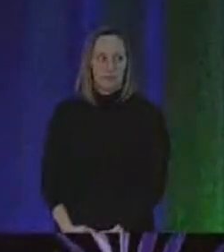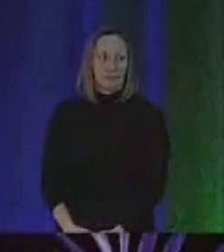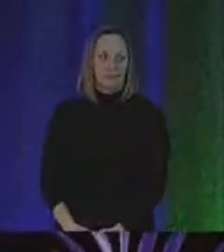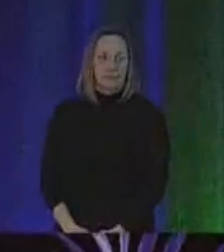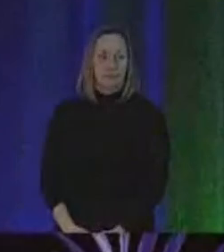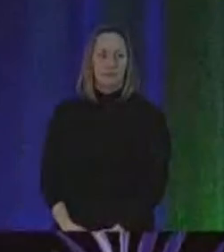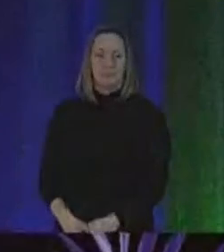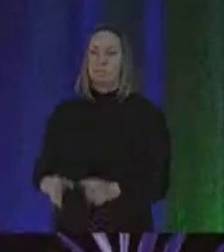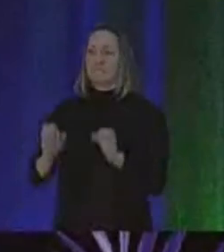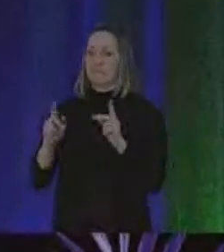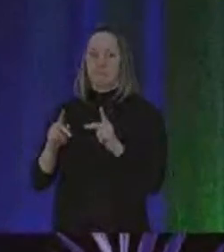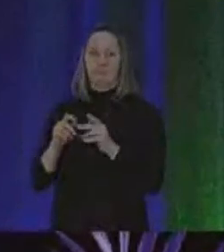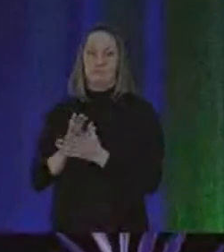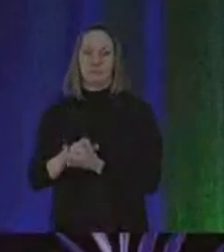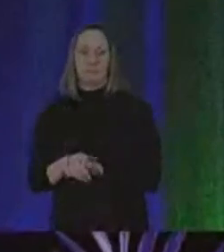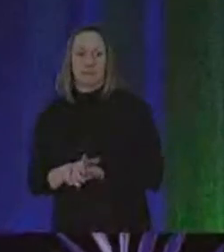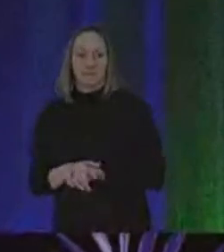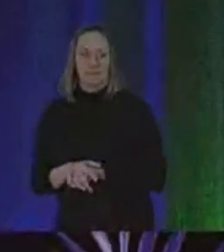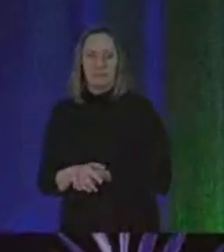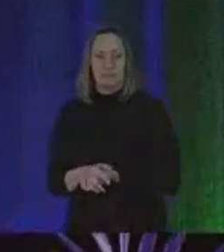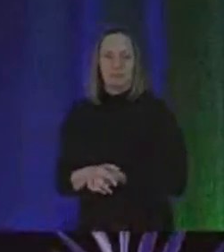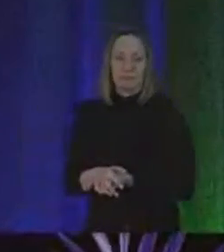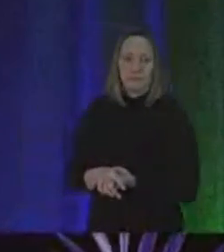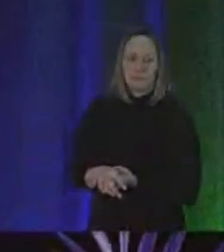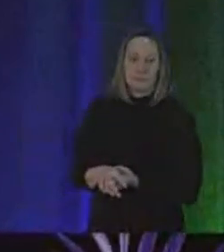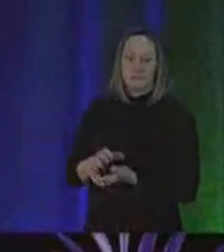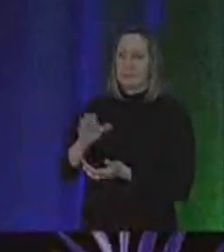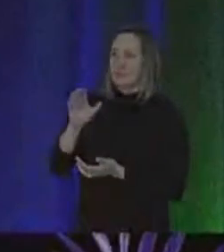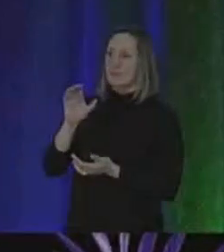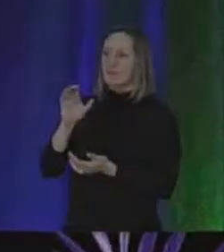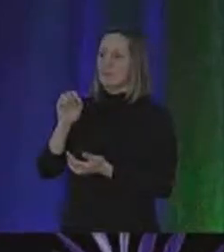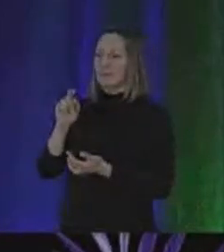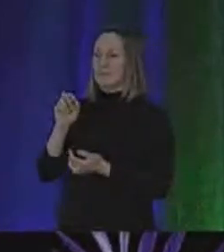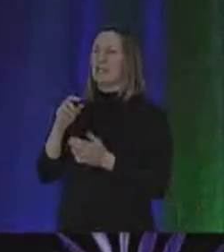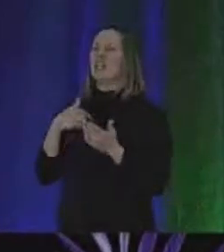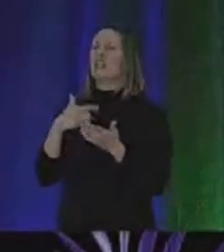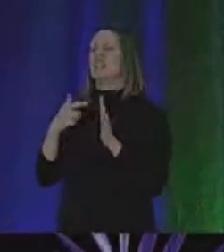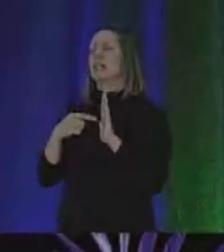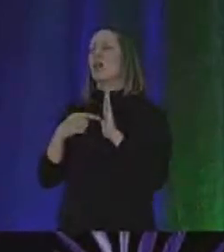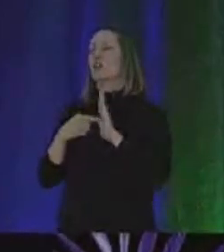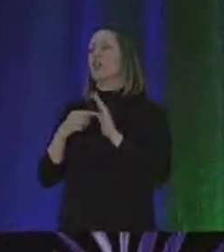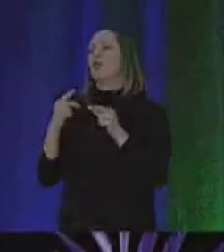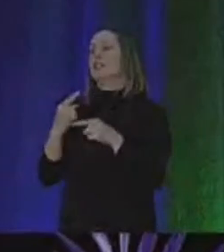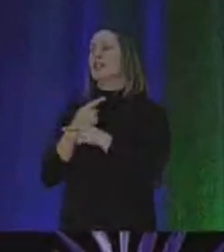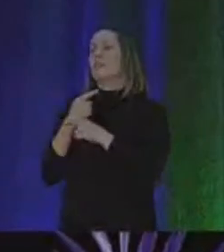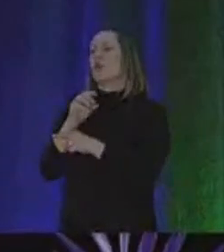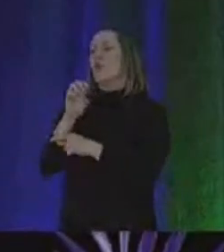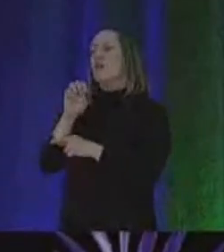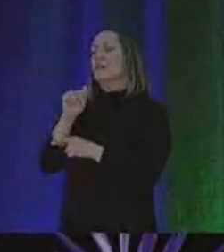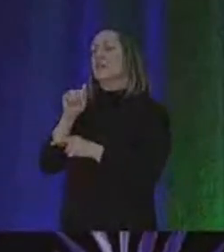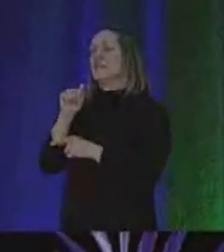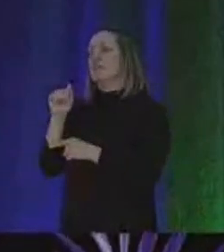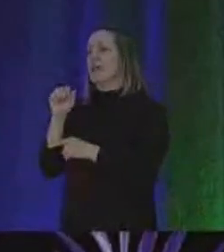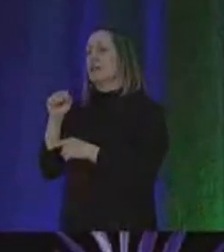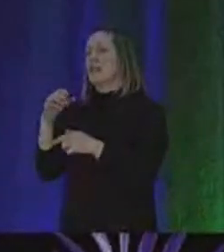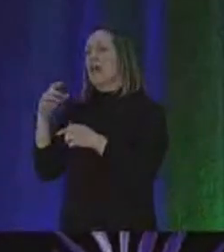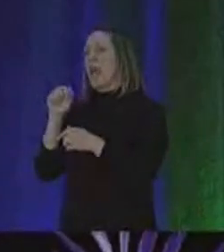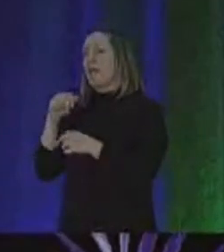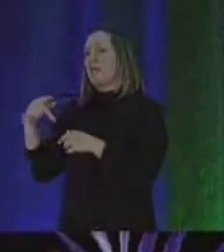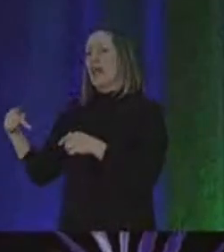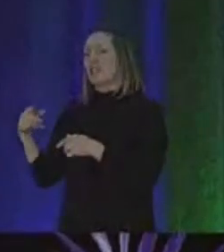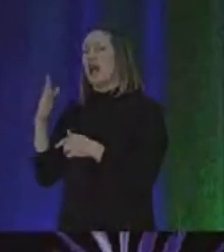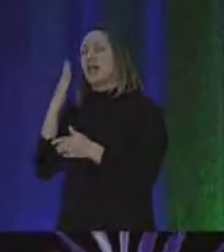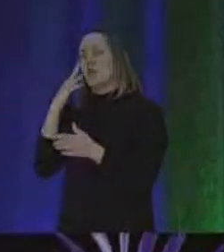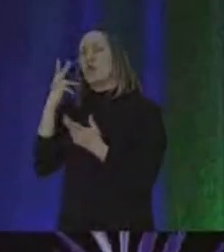Cool. So, Otterlicious, right? Let's take your typical SaaS application. If you've seen this format, I know you have